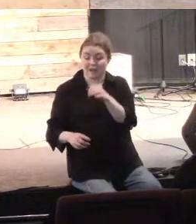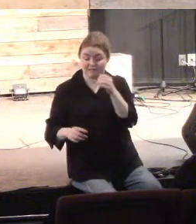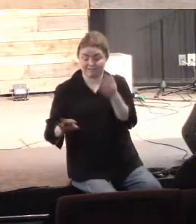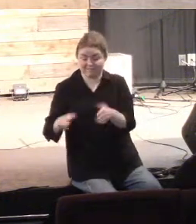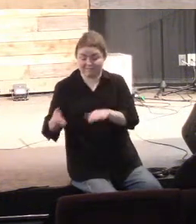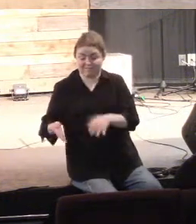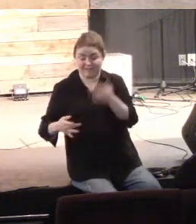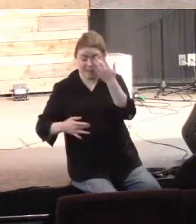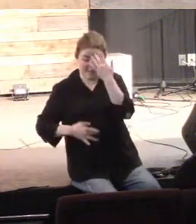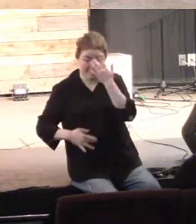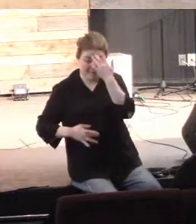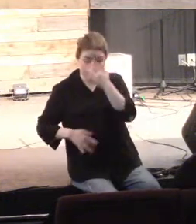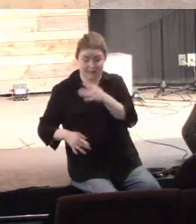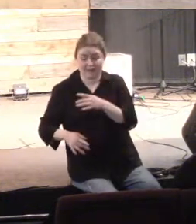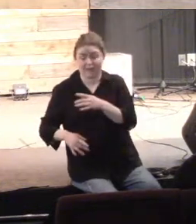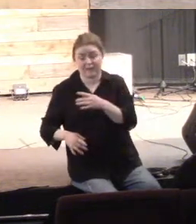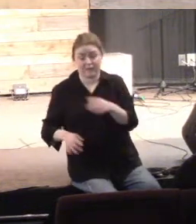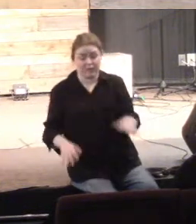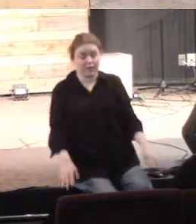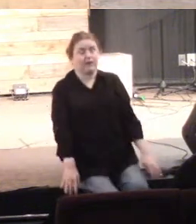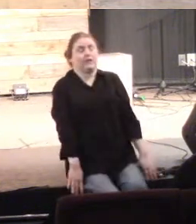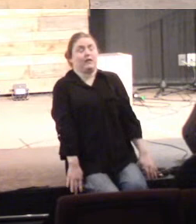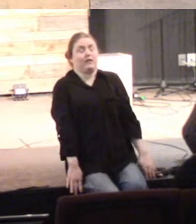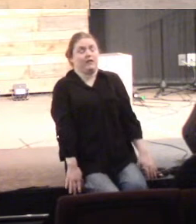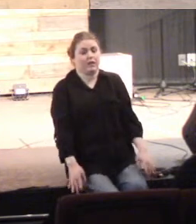Probably beginning to smell.